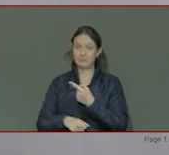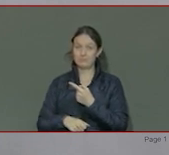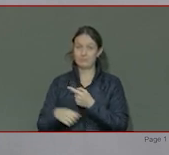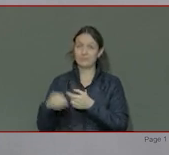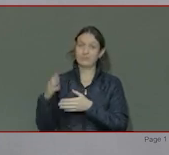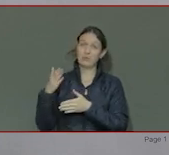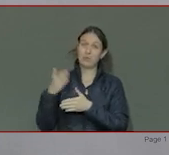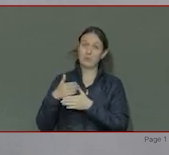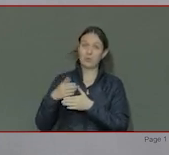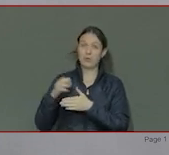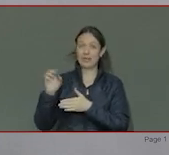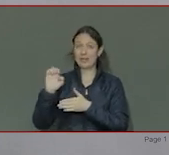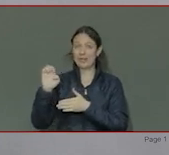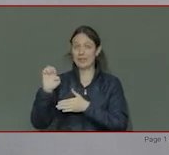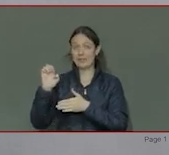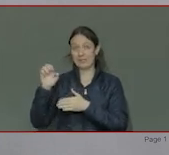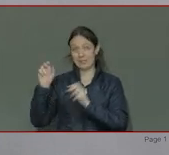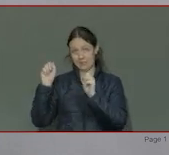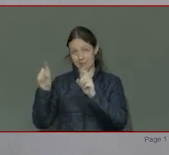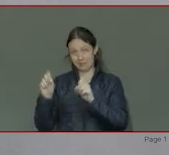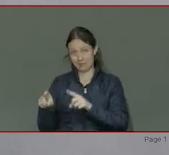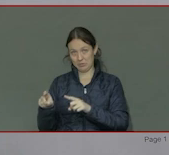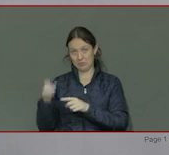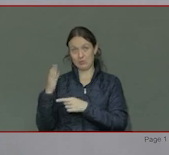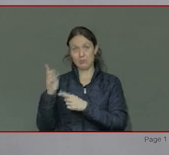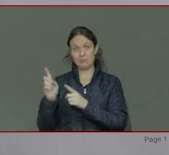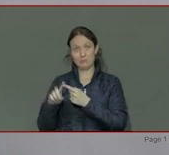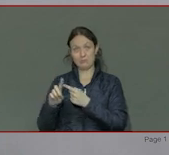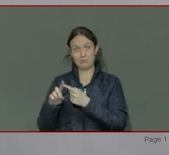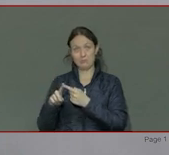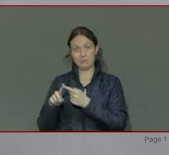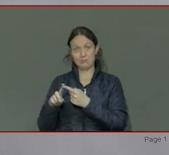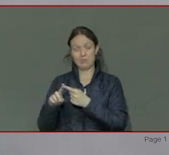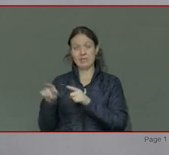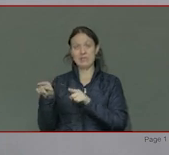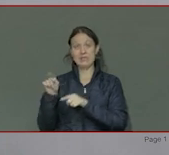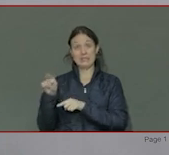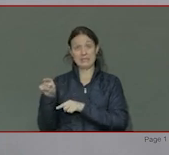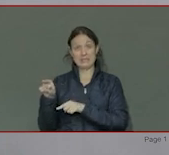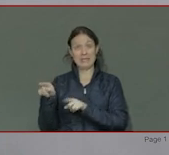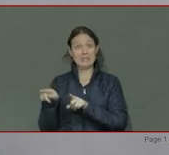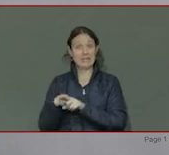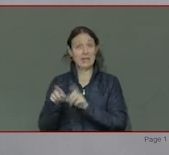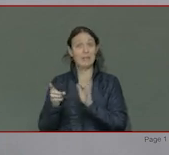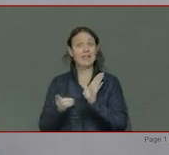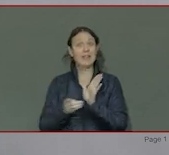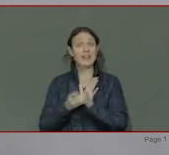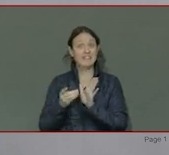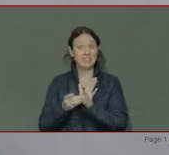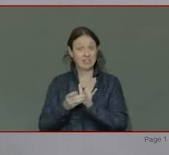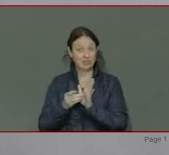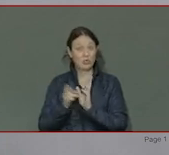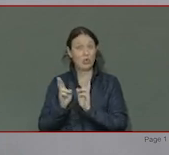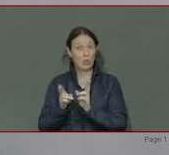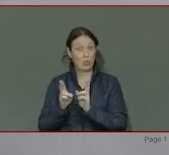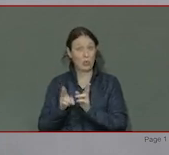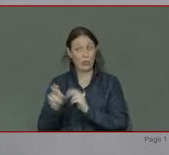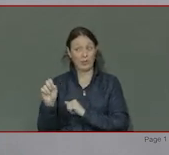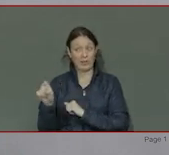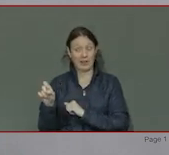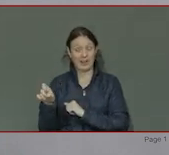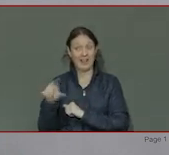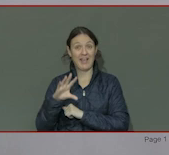work energy principle, that is also the definition asked mostly, and that is the